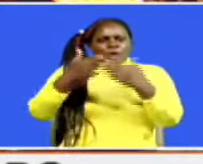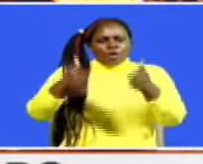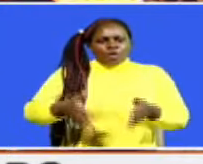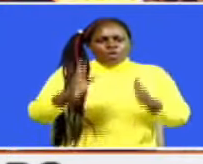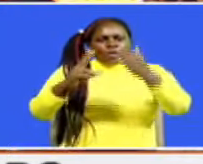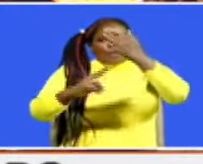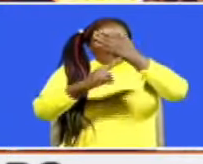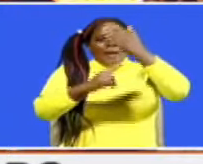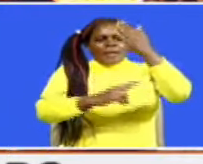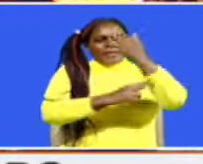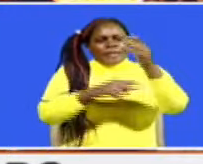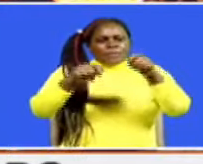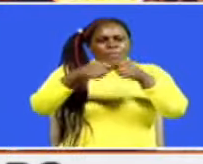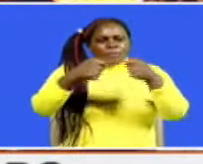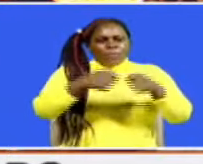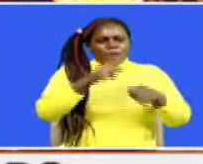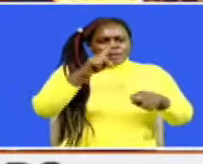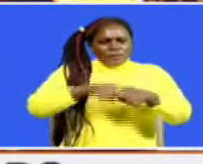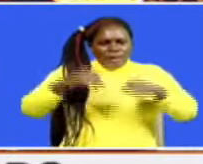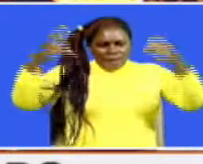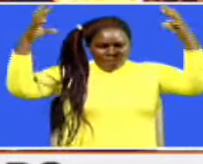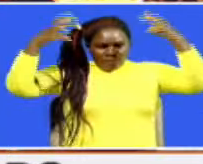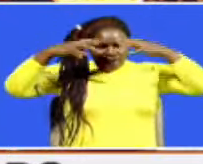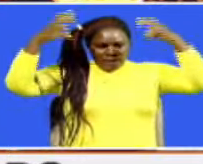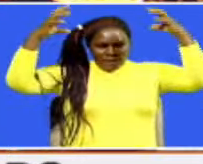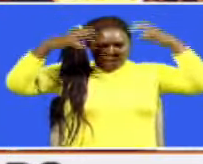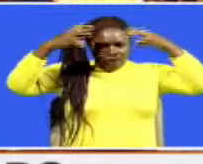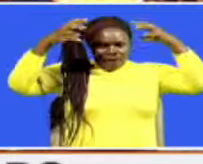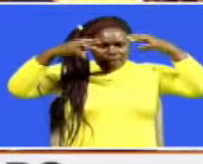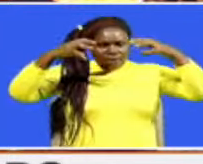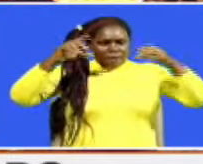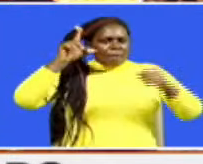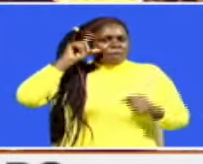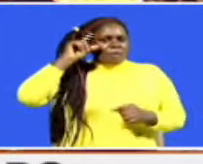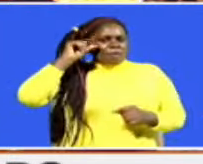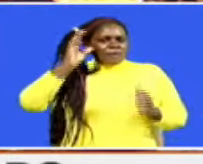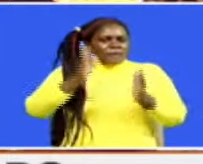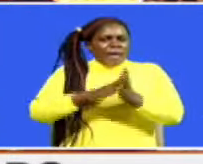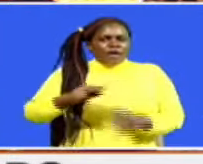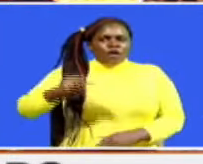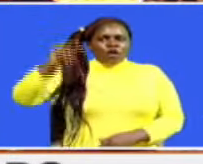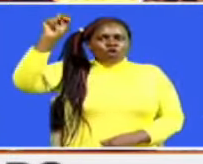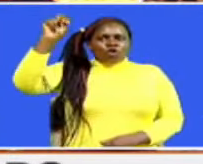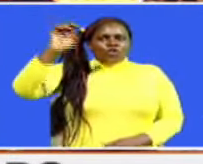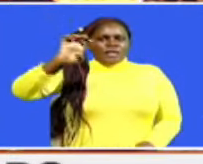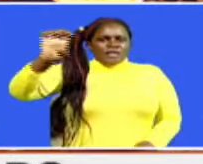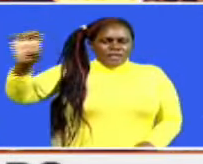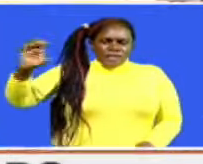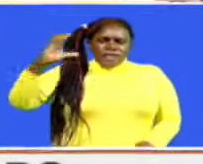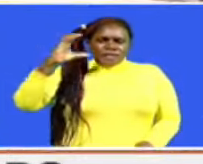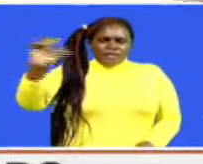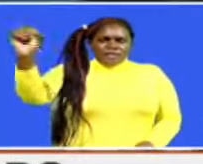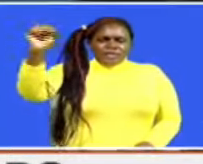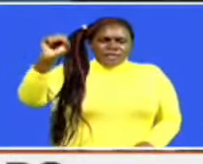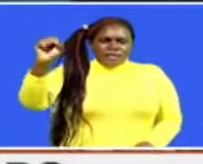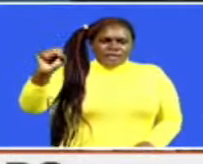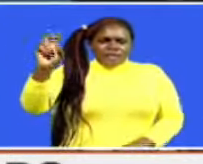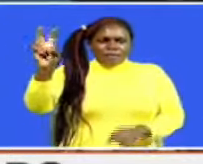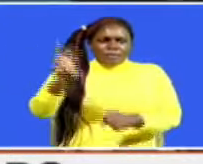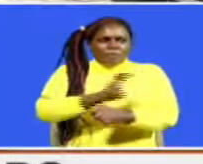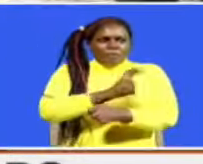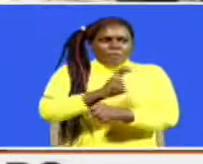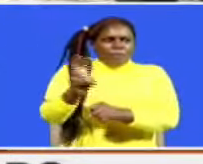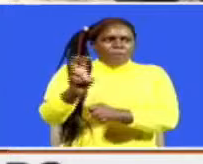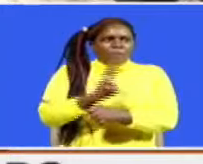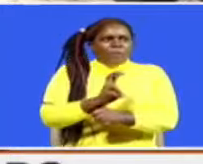and bridges damaged due to the ongoing heavy rains in the coastal and northeastern regions. The CS, who was inspecting the